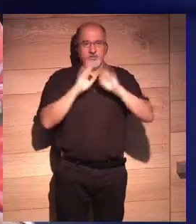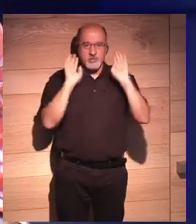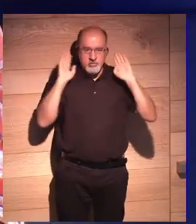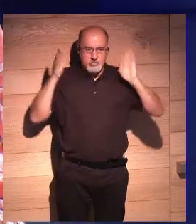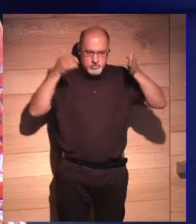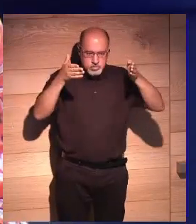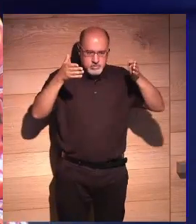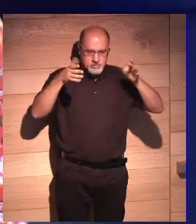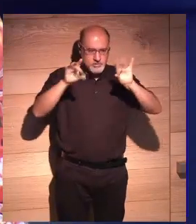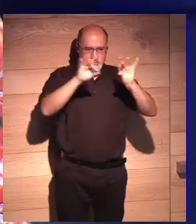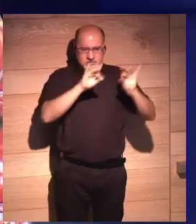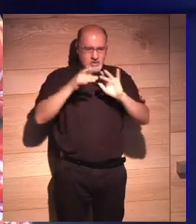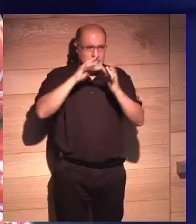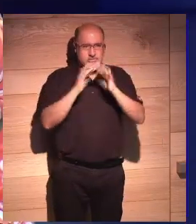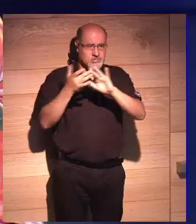an immersive